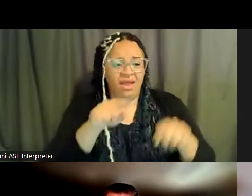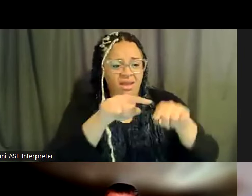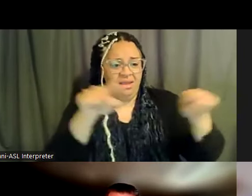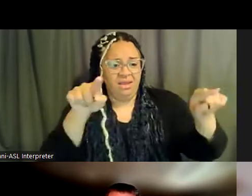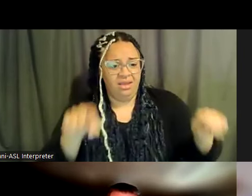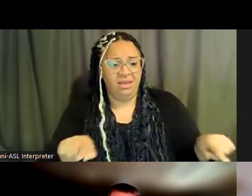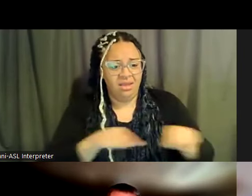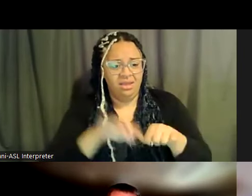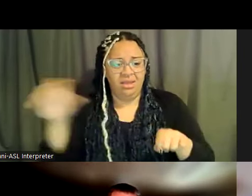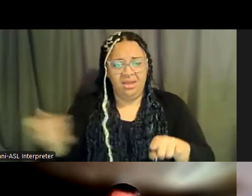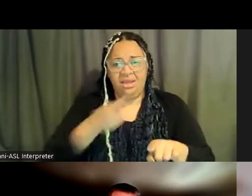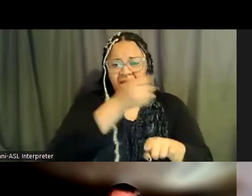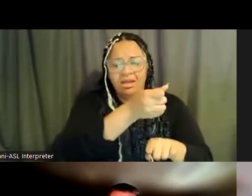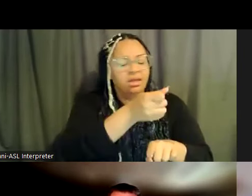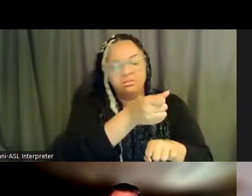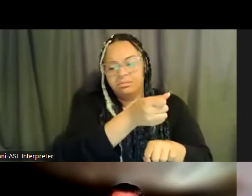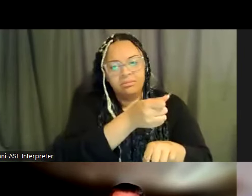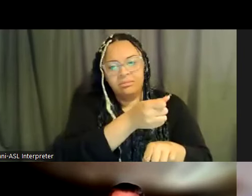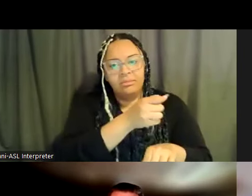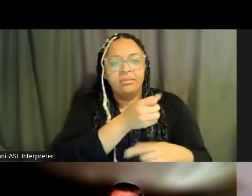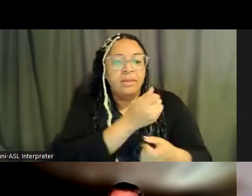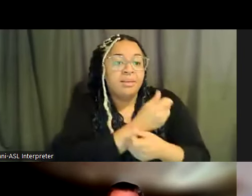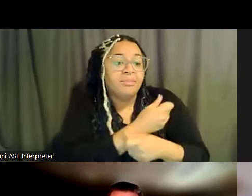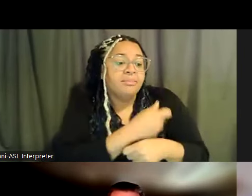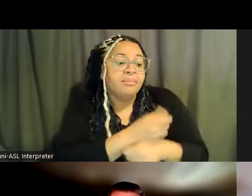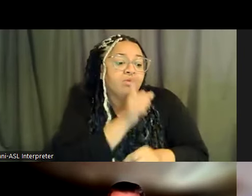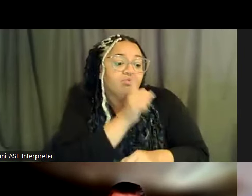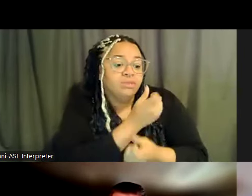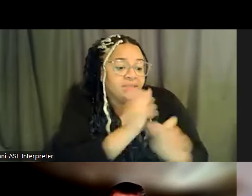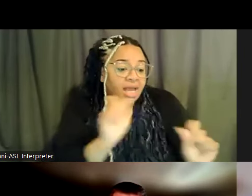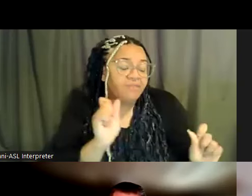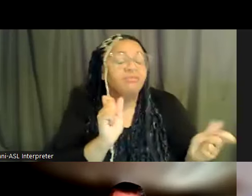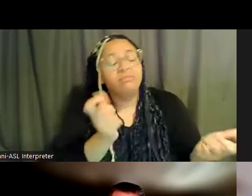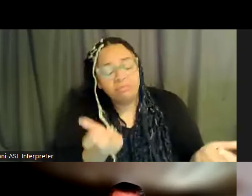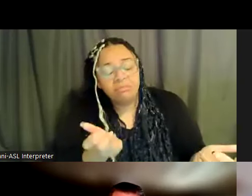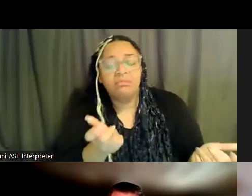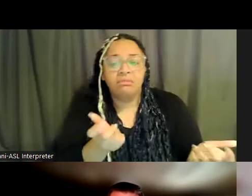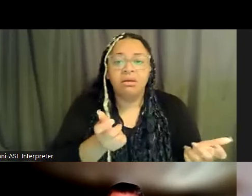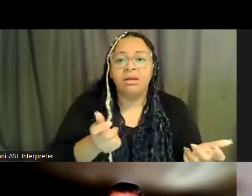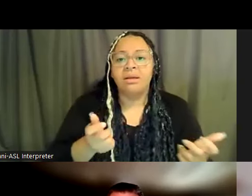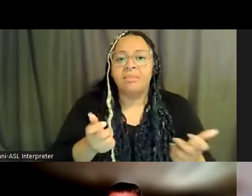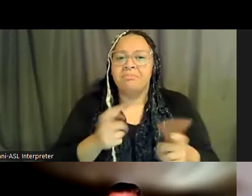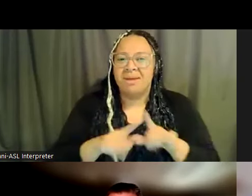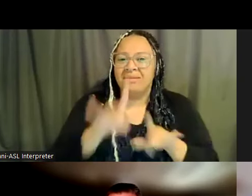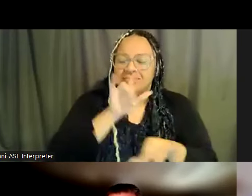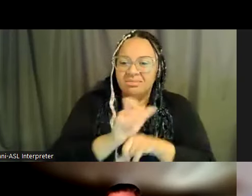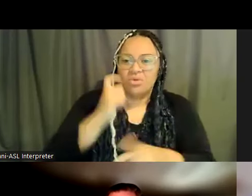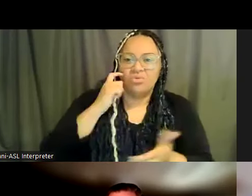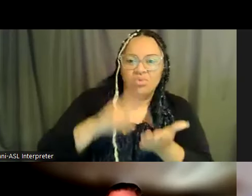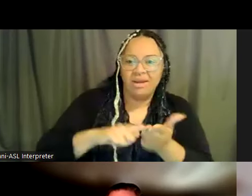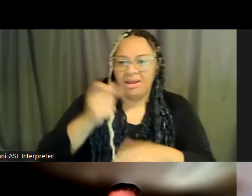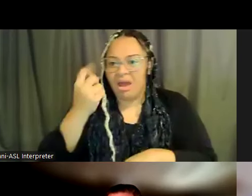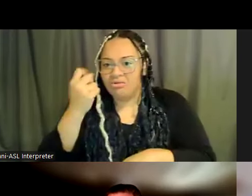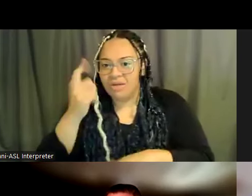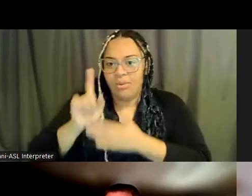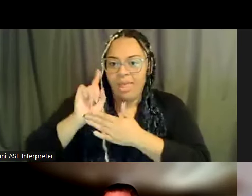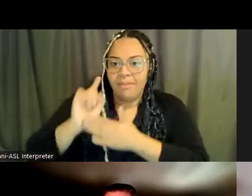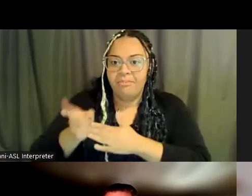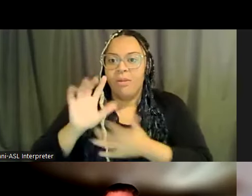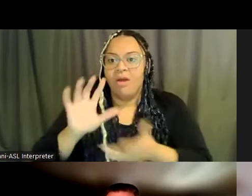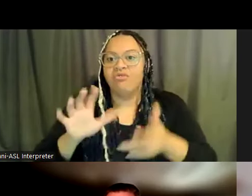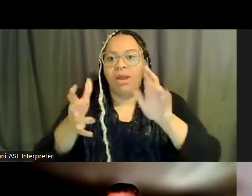safe. It's about building a safe environment, but most importantly, it's about recognizing and understanding when these moments of crisis are going to